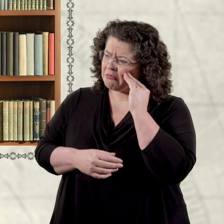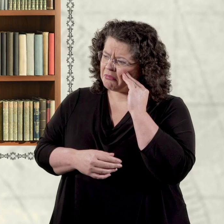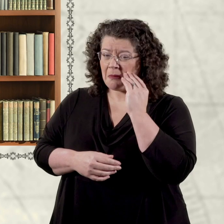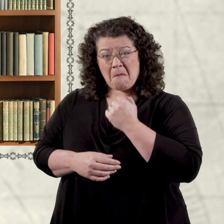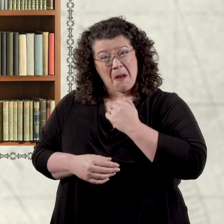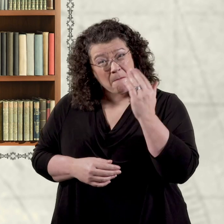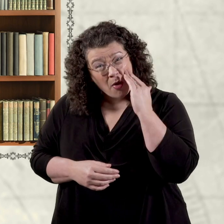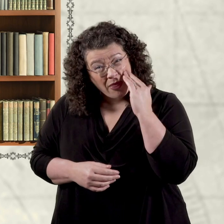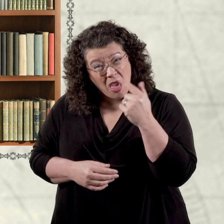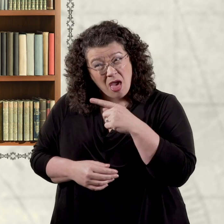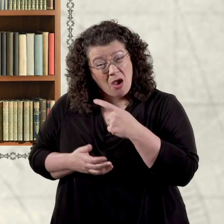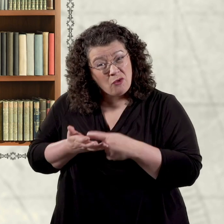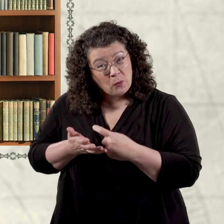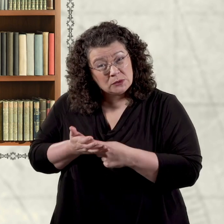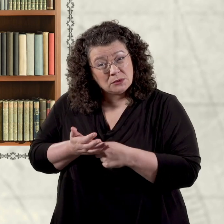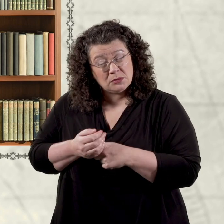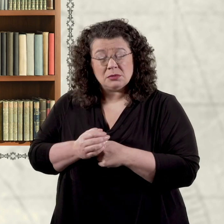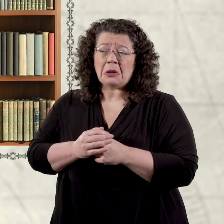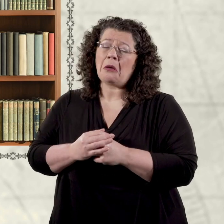Rigraust? My mother?